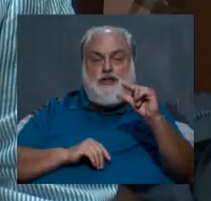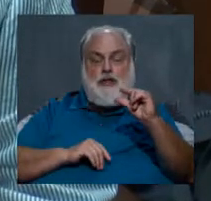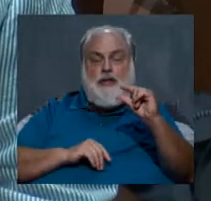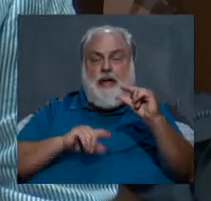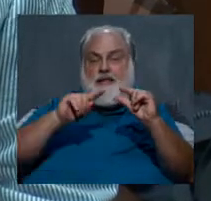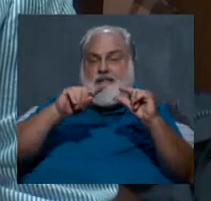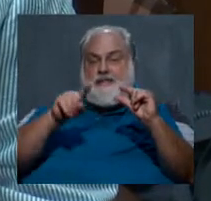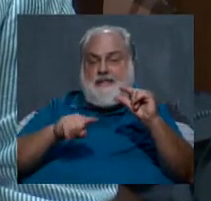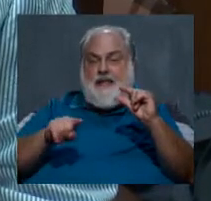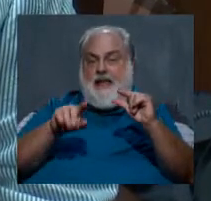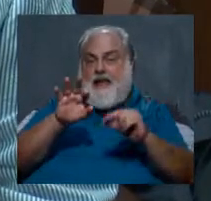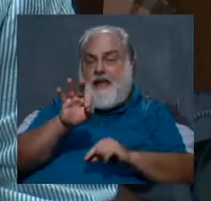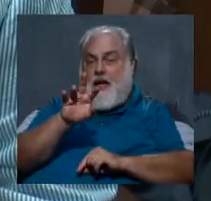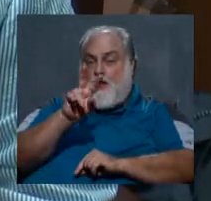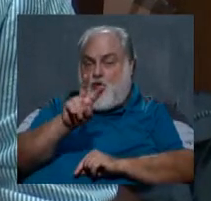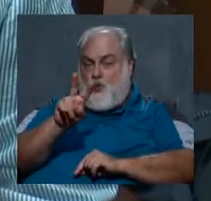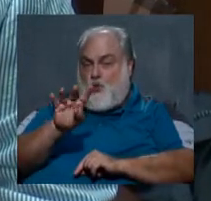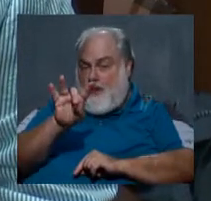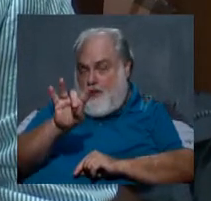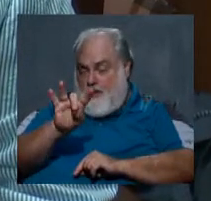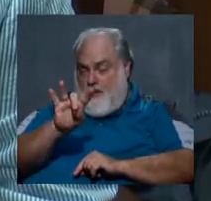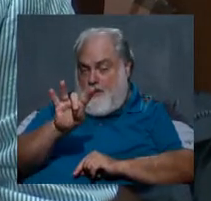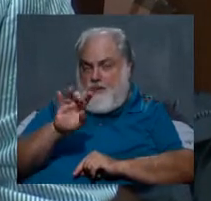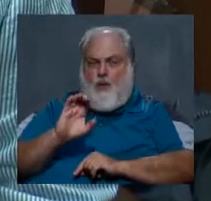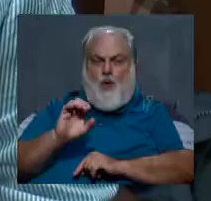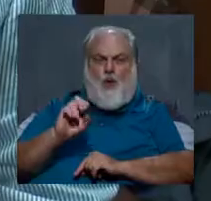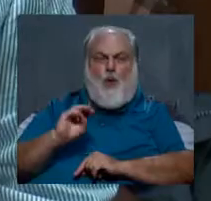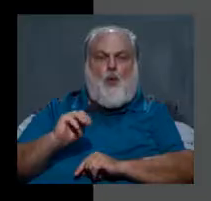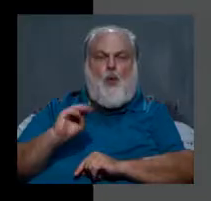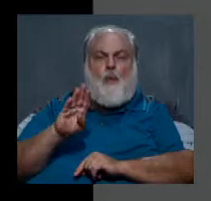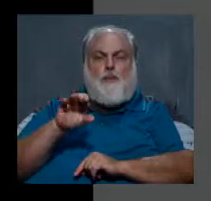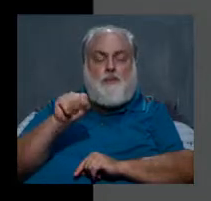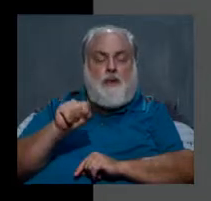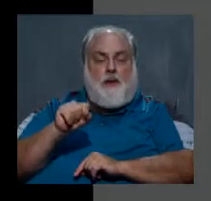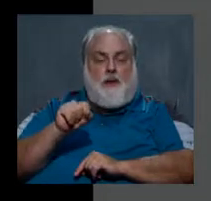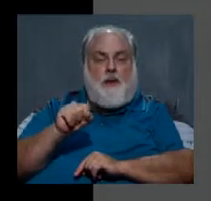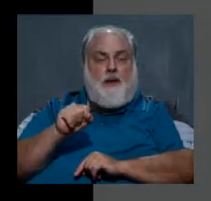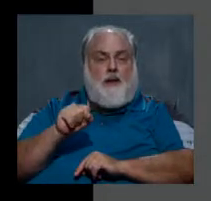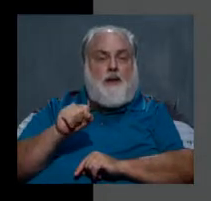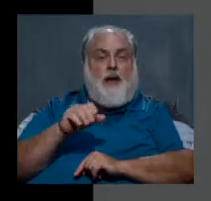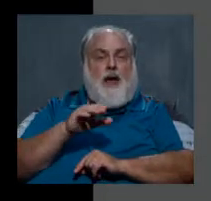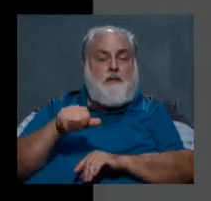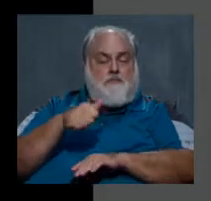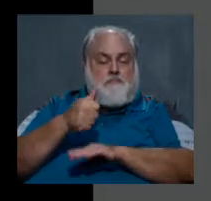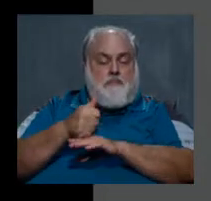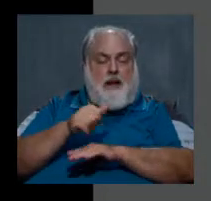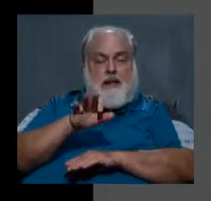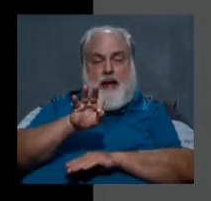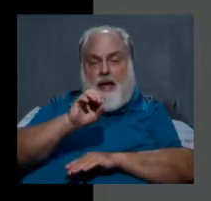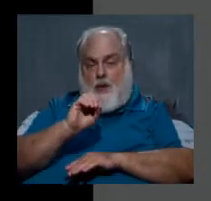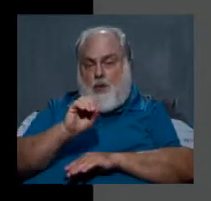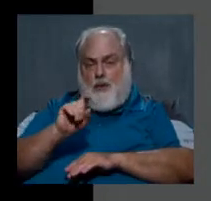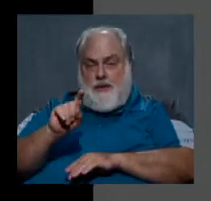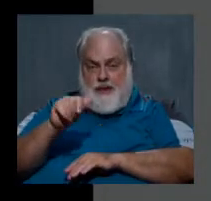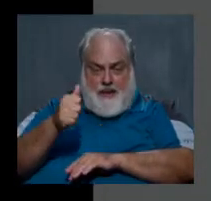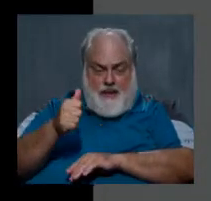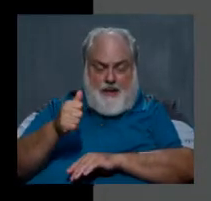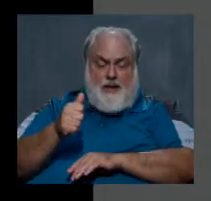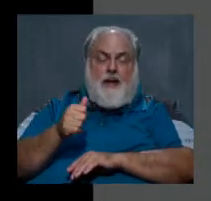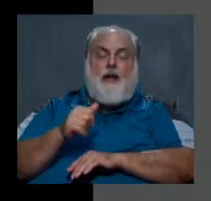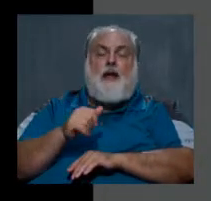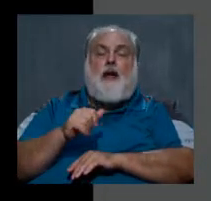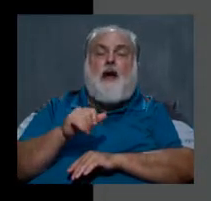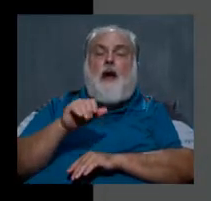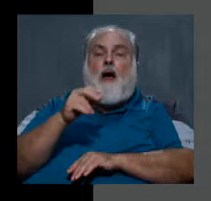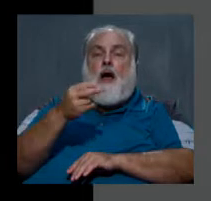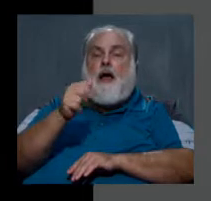number Z-9228, Combs short form PDC, located at 9010 Hilaro Springs Road.